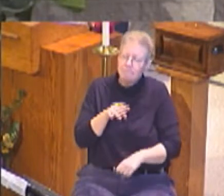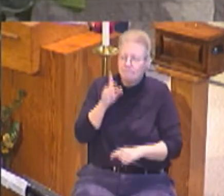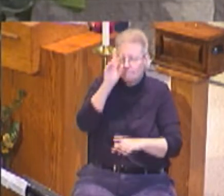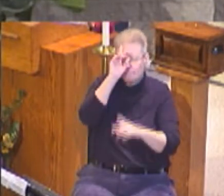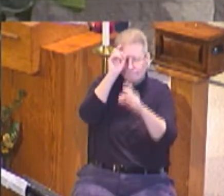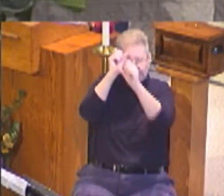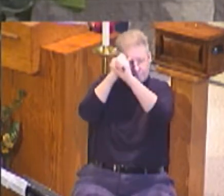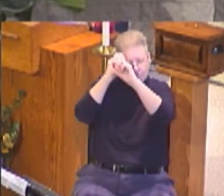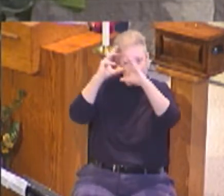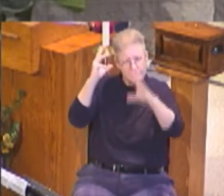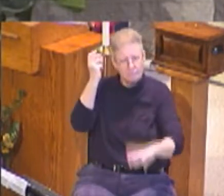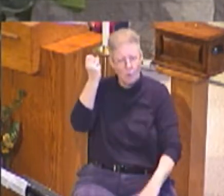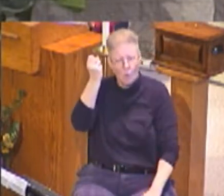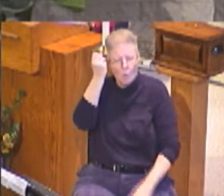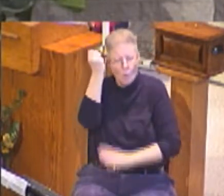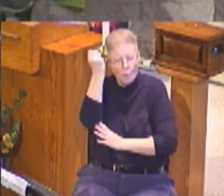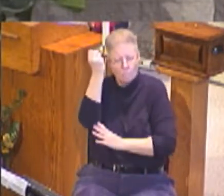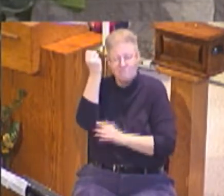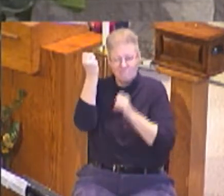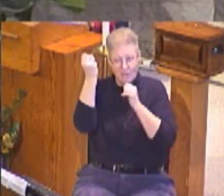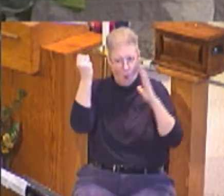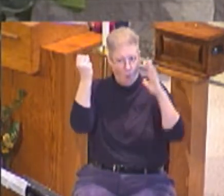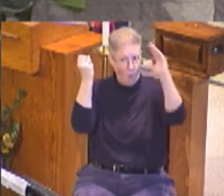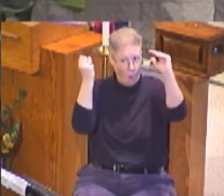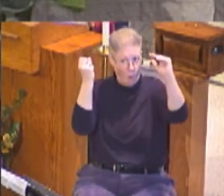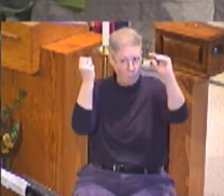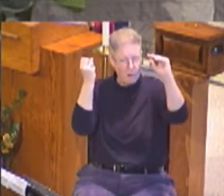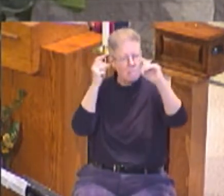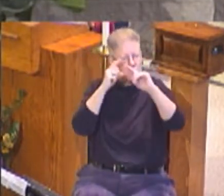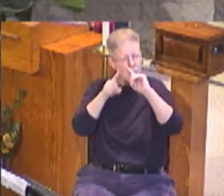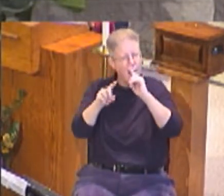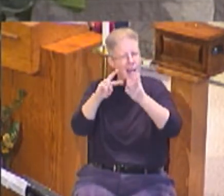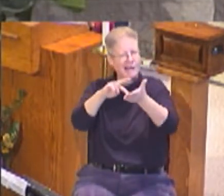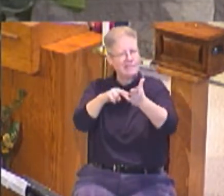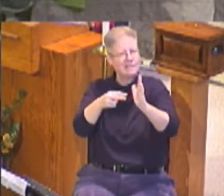vision not as a hope, but as an intention.